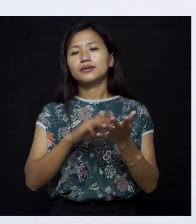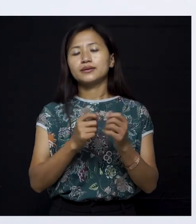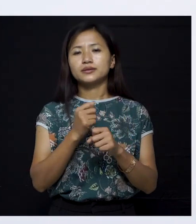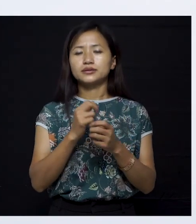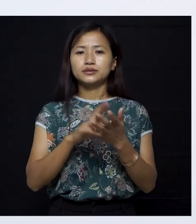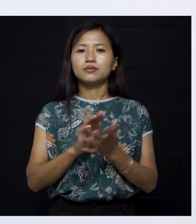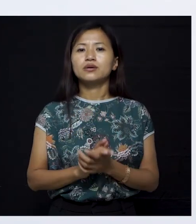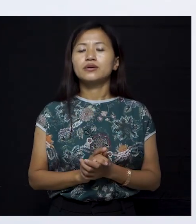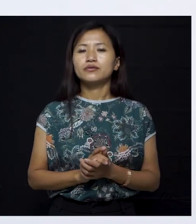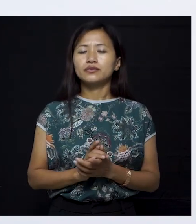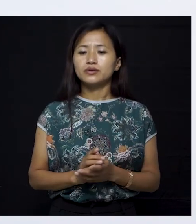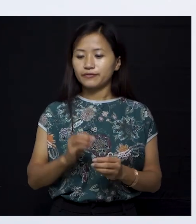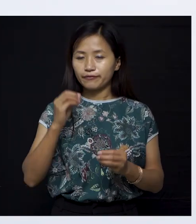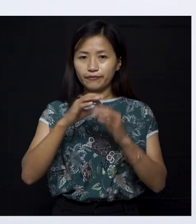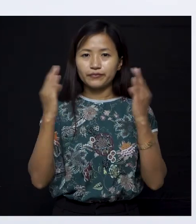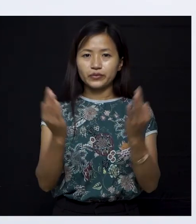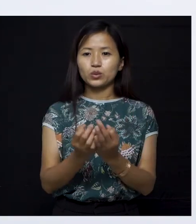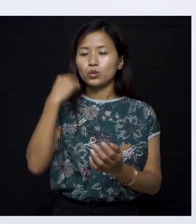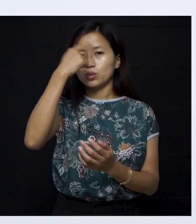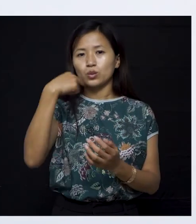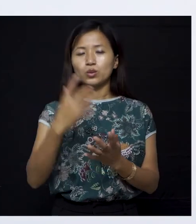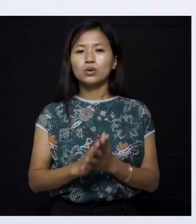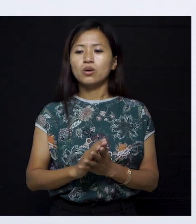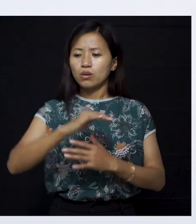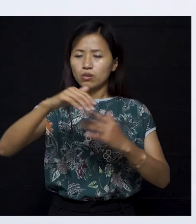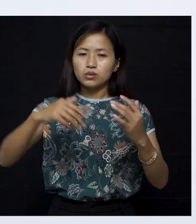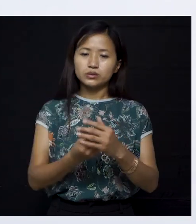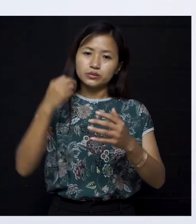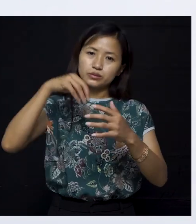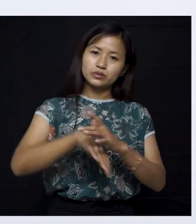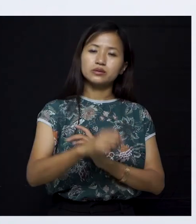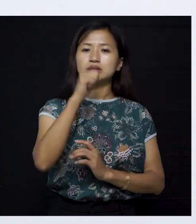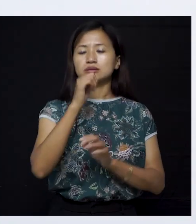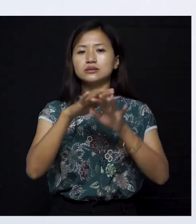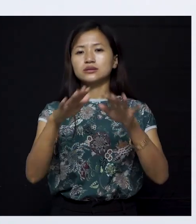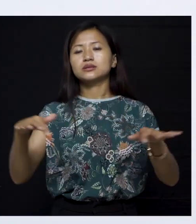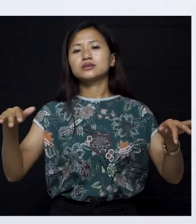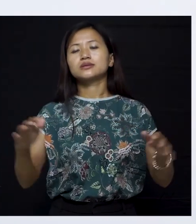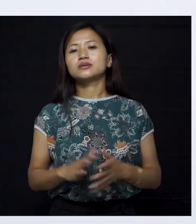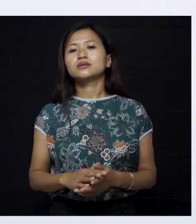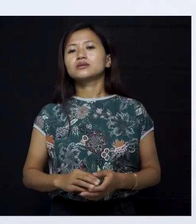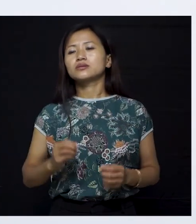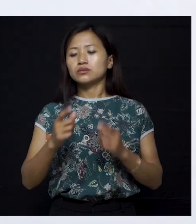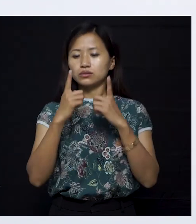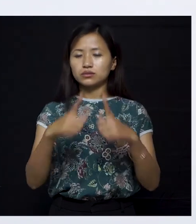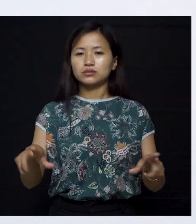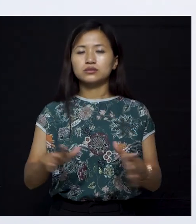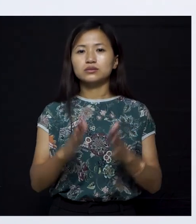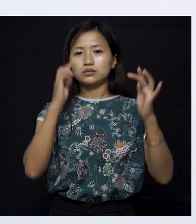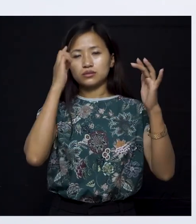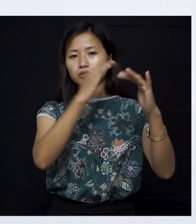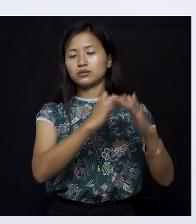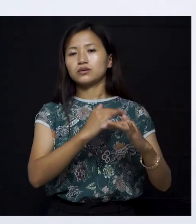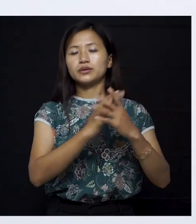who were all drowned in the sea. But even in the last part of the story, we see that she did not lose the hope and the